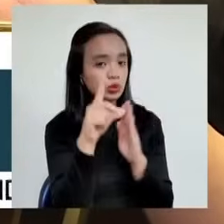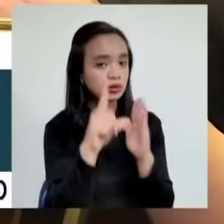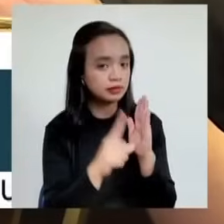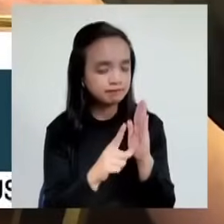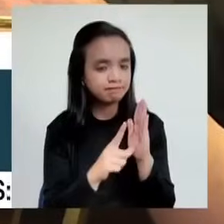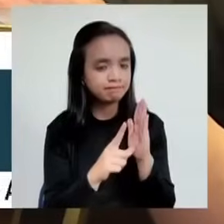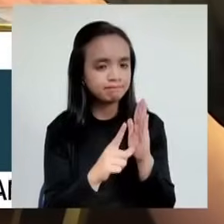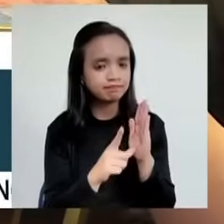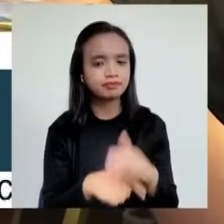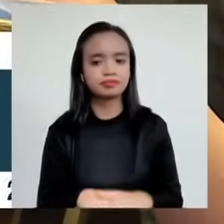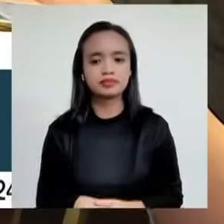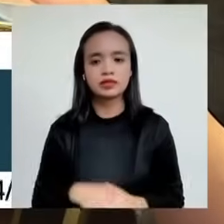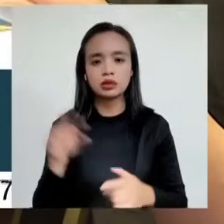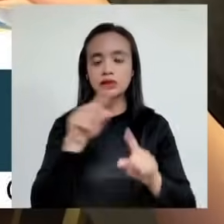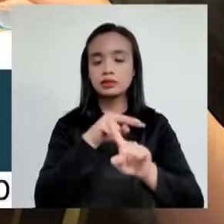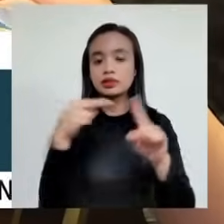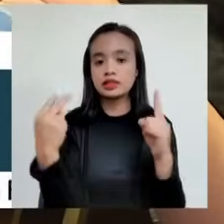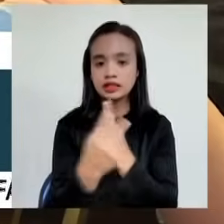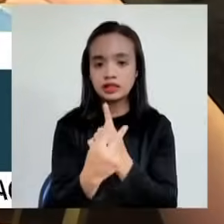perception of corruption